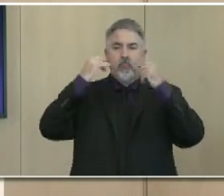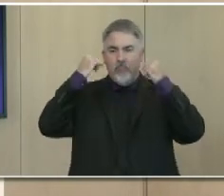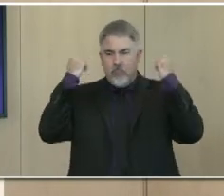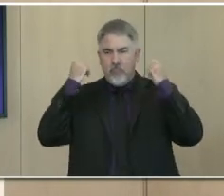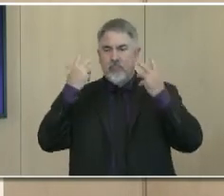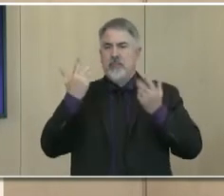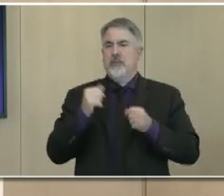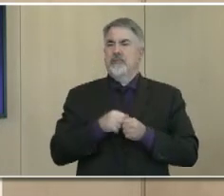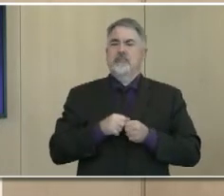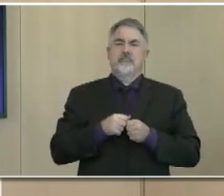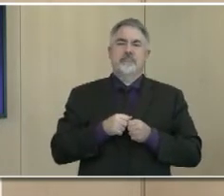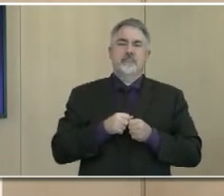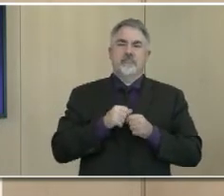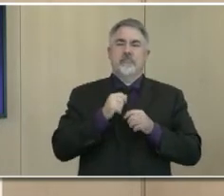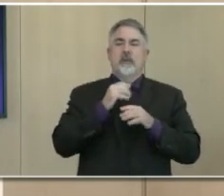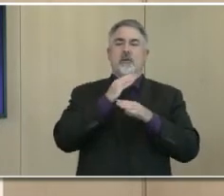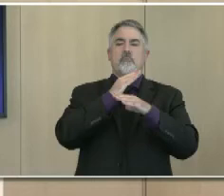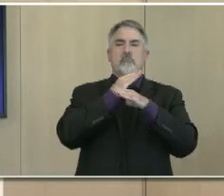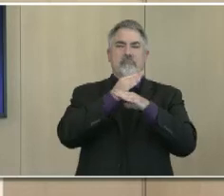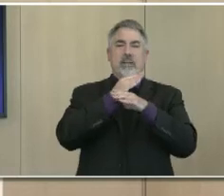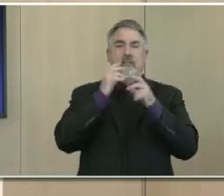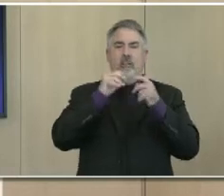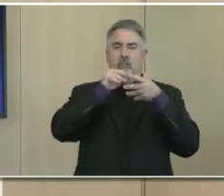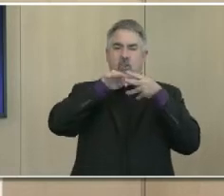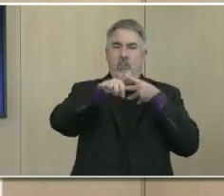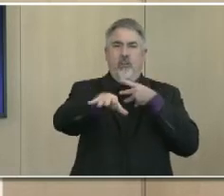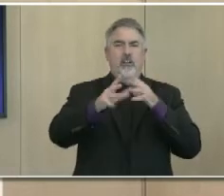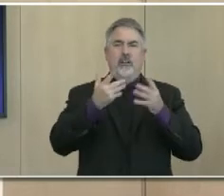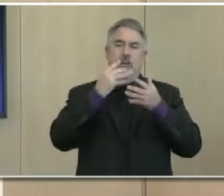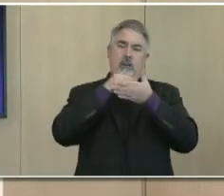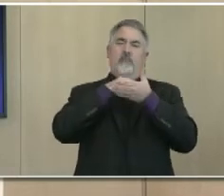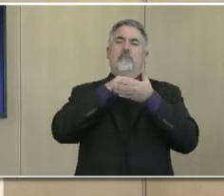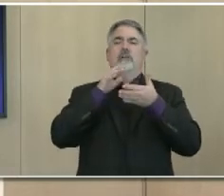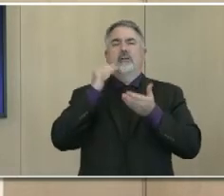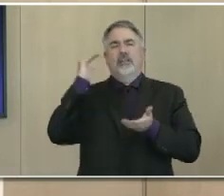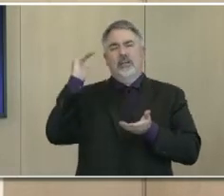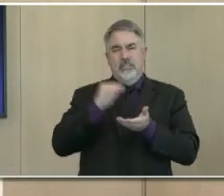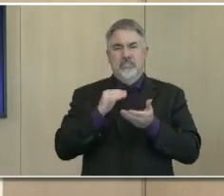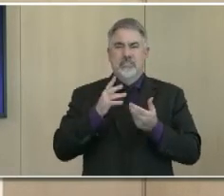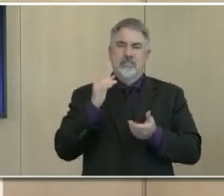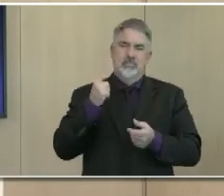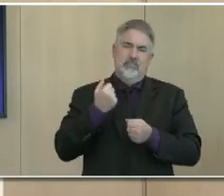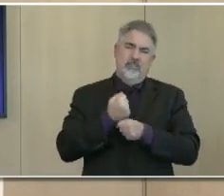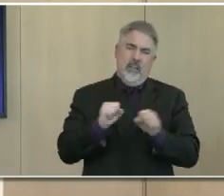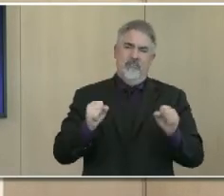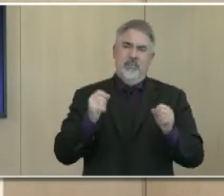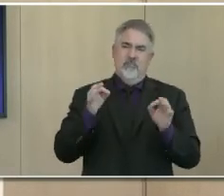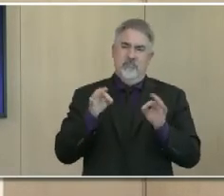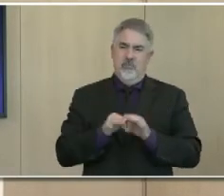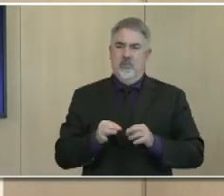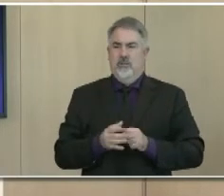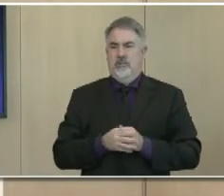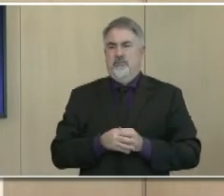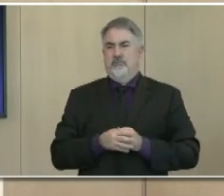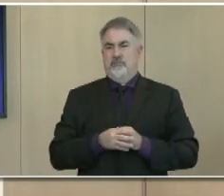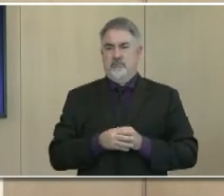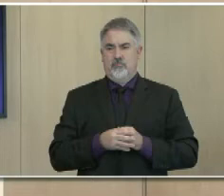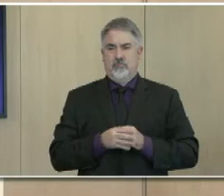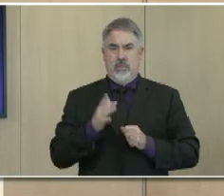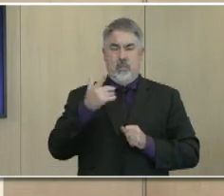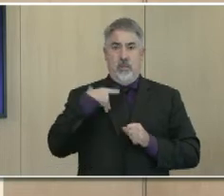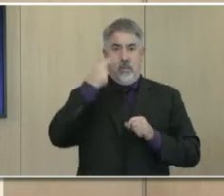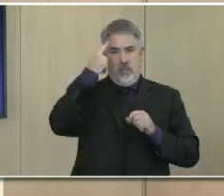to prevent the spread. If individuals have very early symptoms and aren't aware of such, these